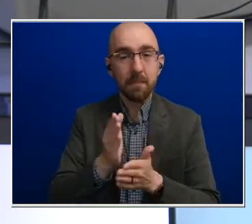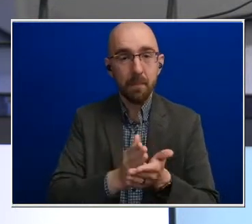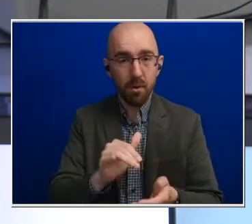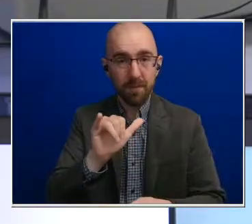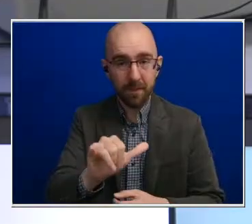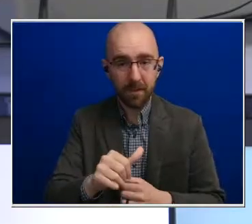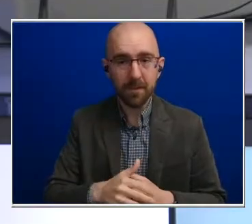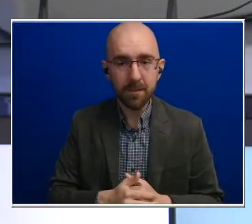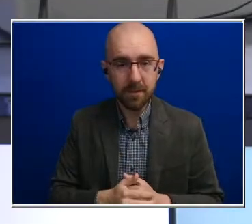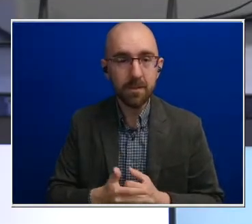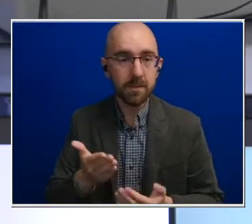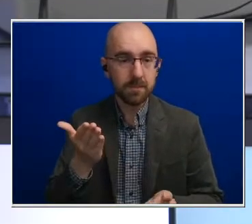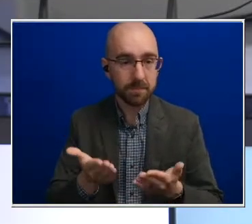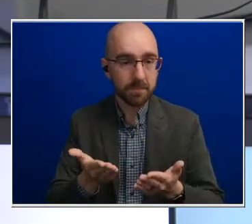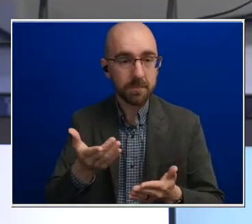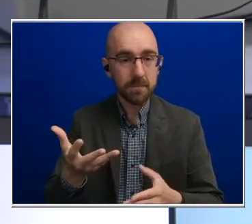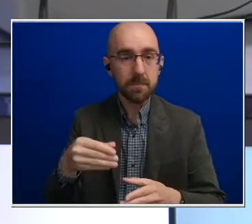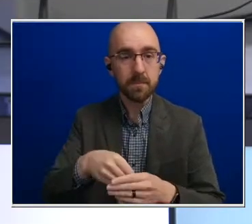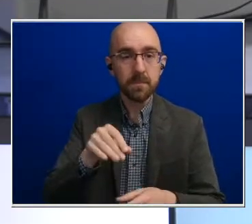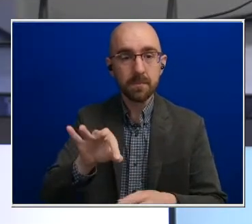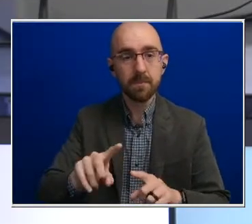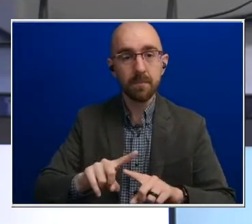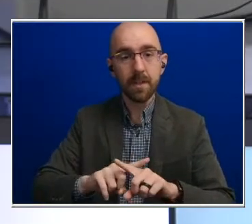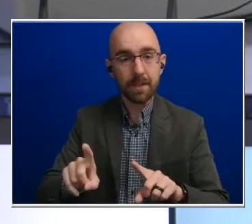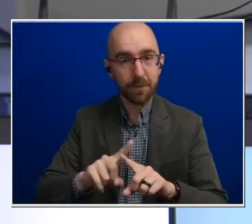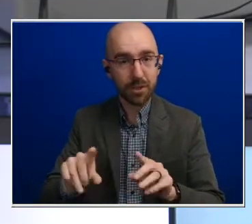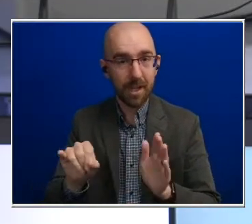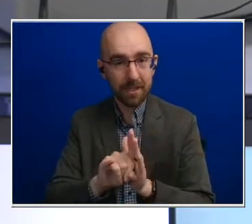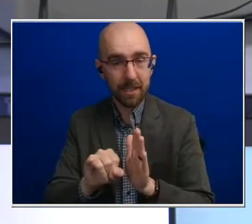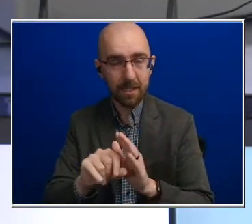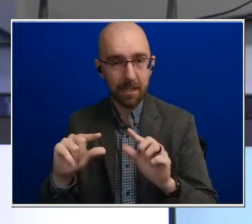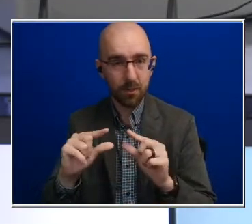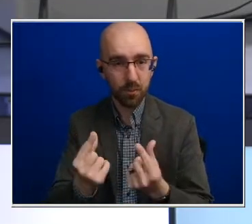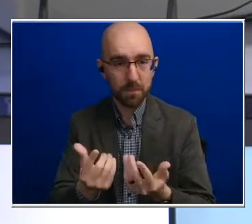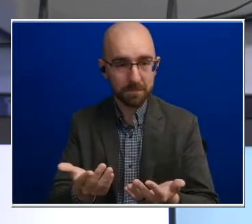be part of a different identity group.